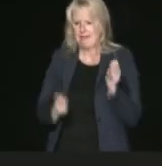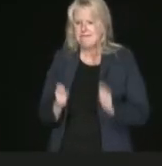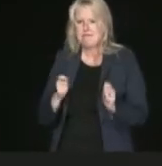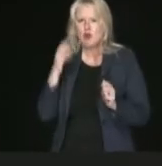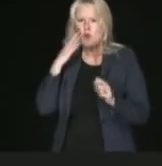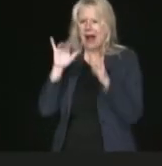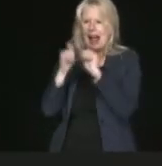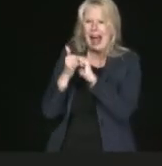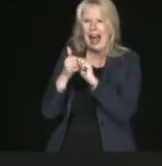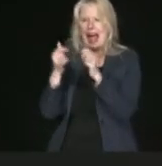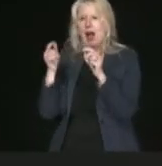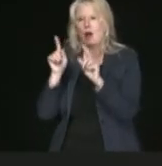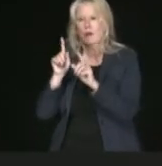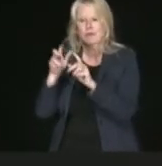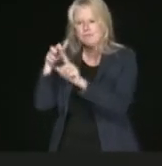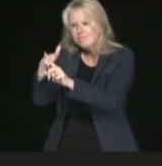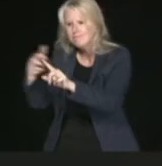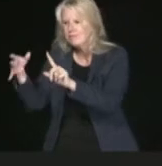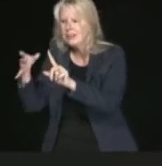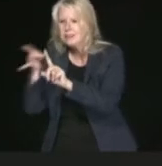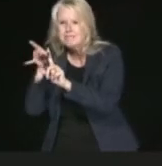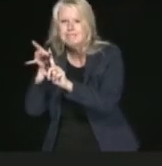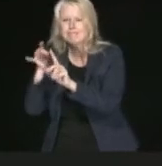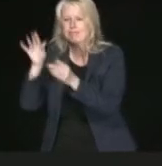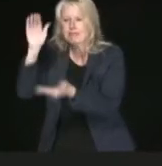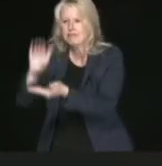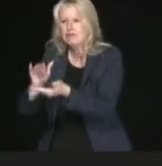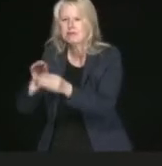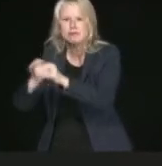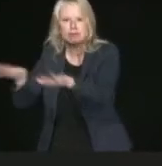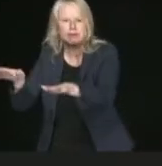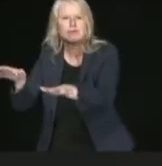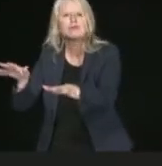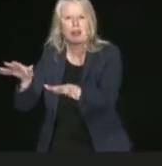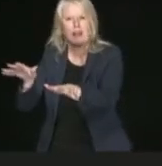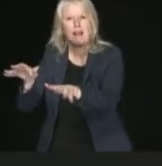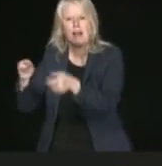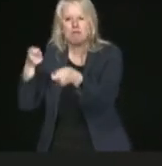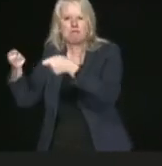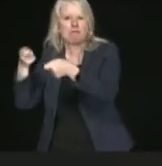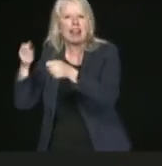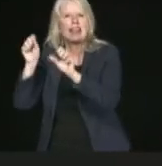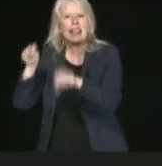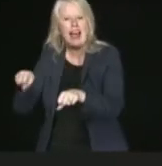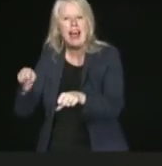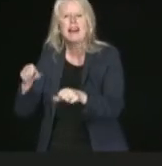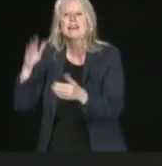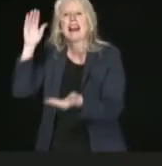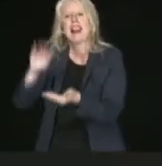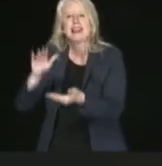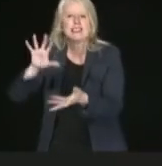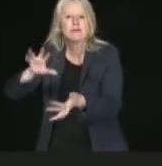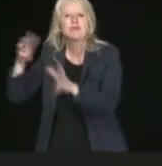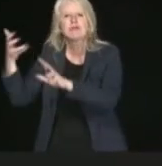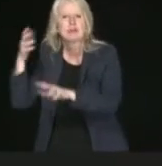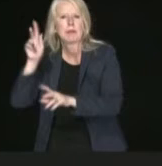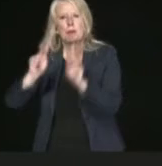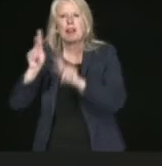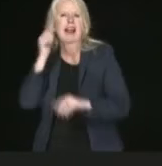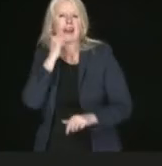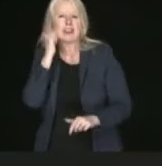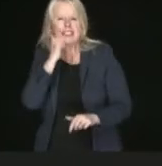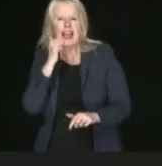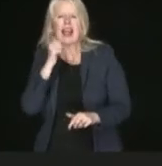and adapted as a society to minimize them, and therefore minimize the disruption to everyday life, to